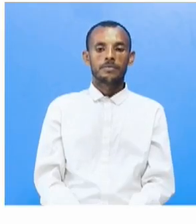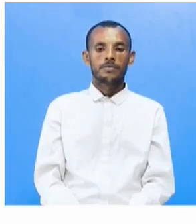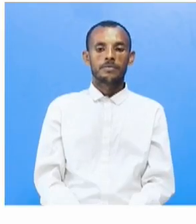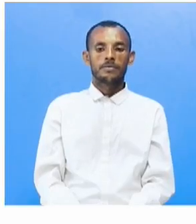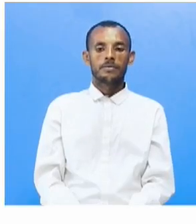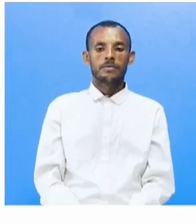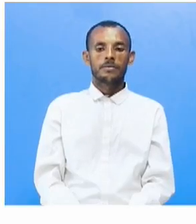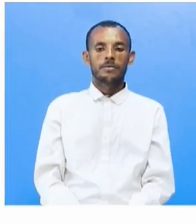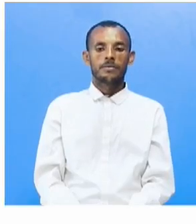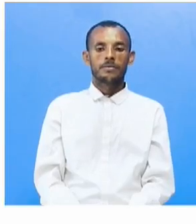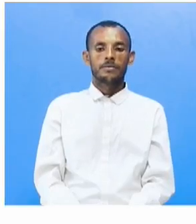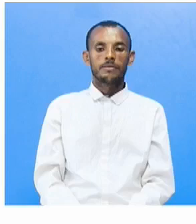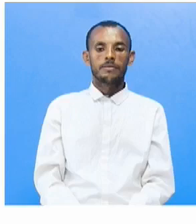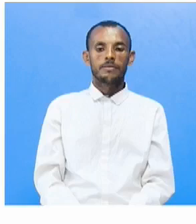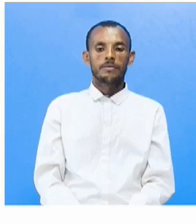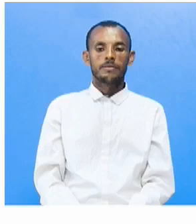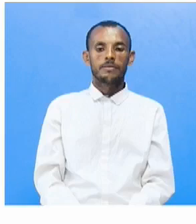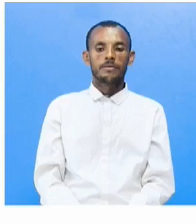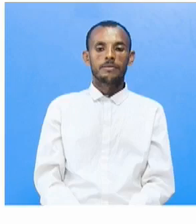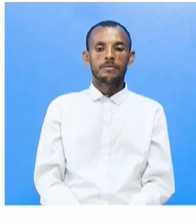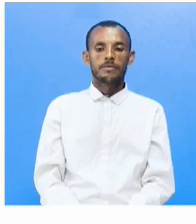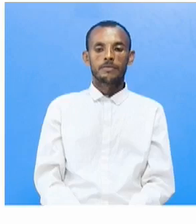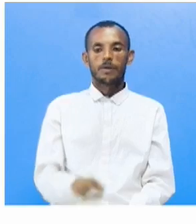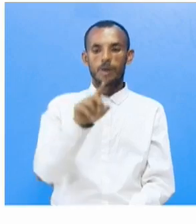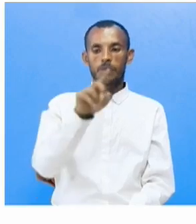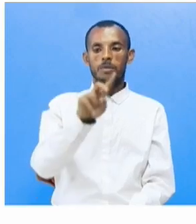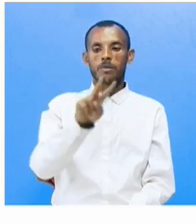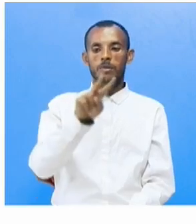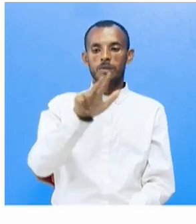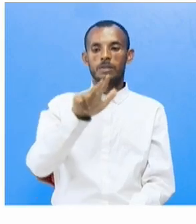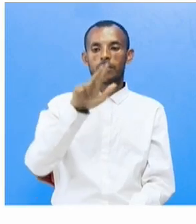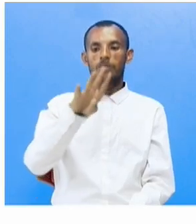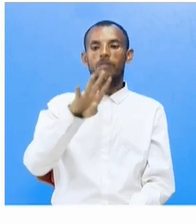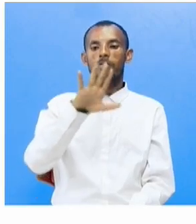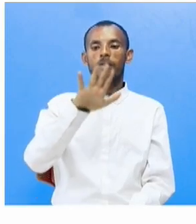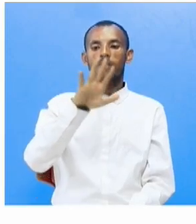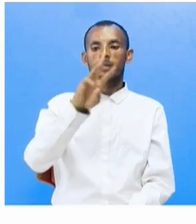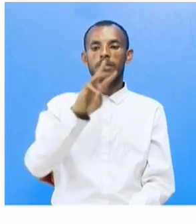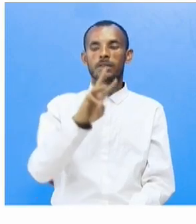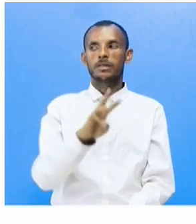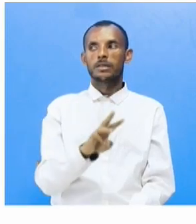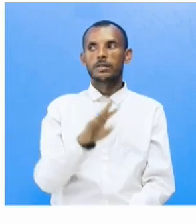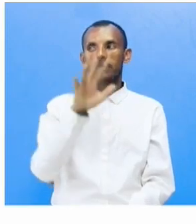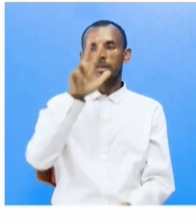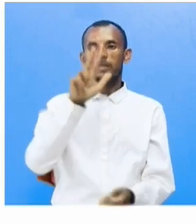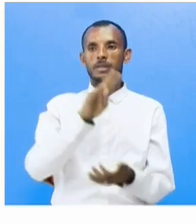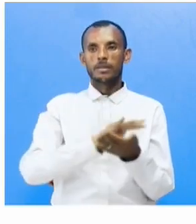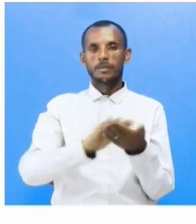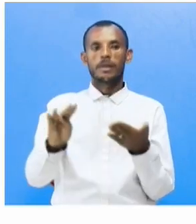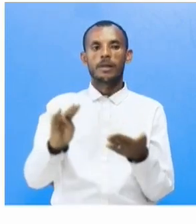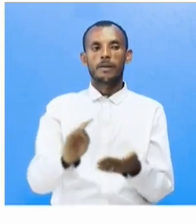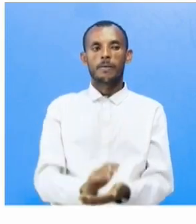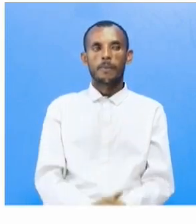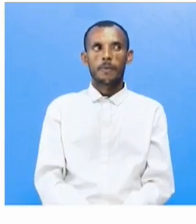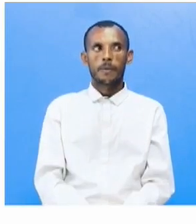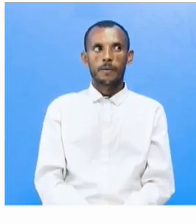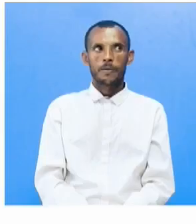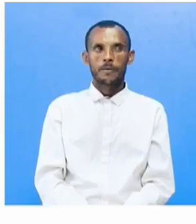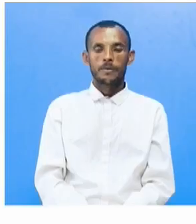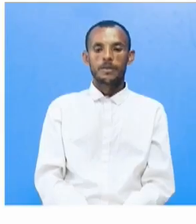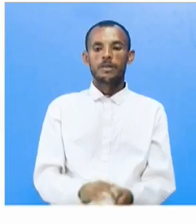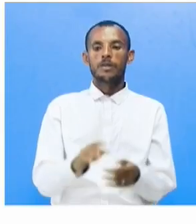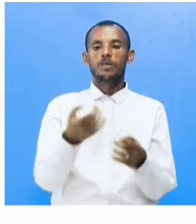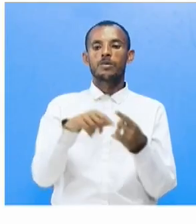million. 1, 2, 3, 4, 5, 6. 3 million. So